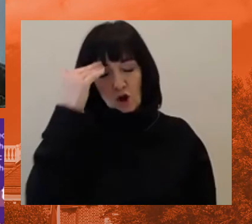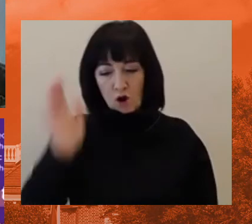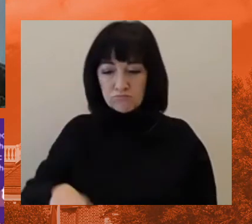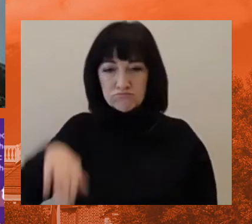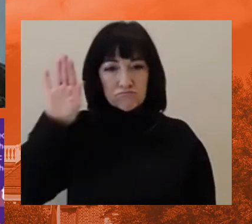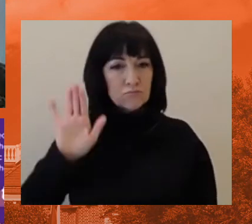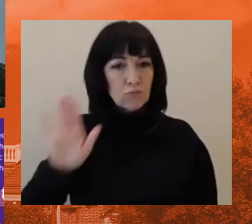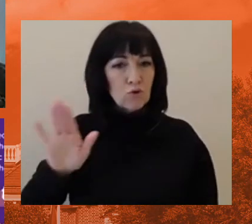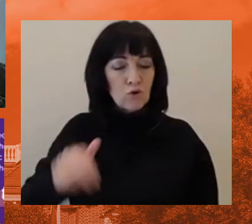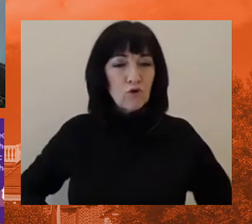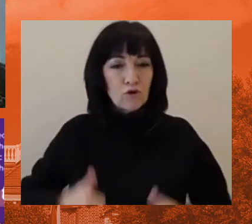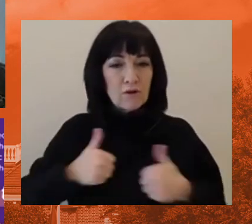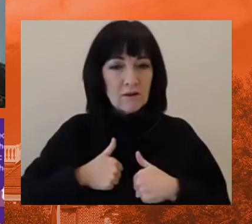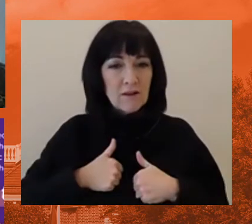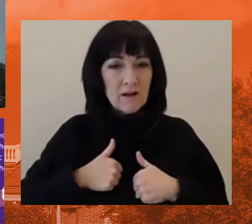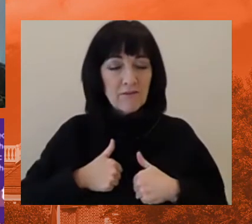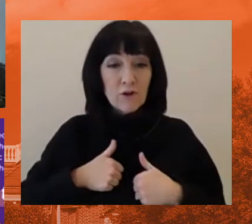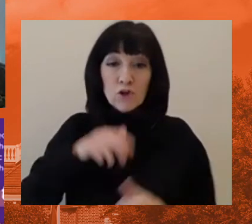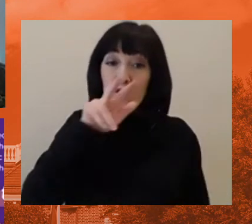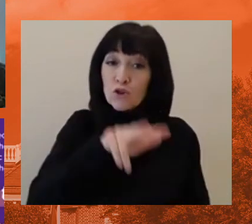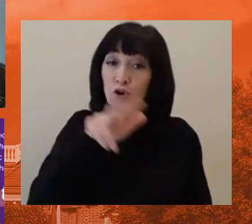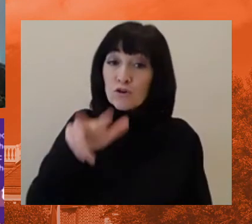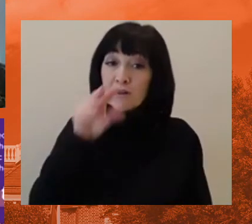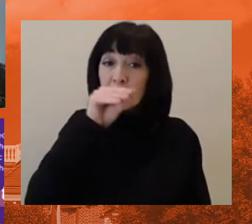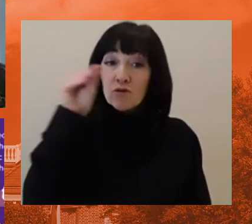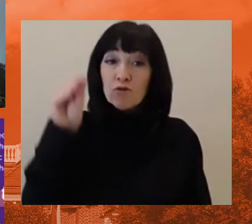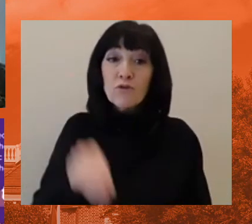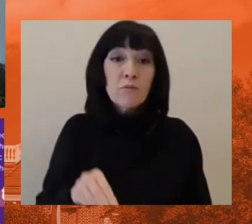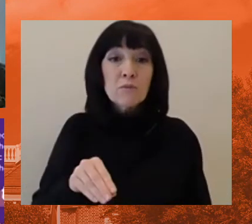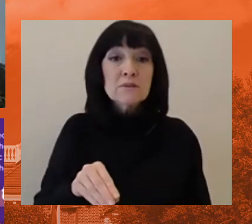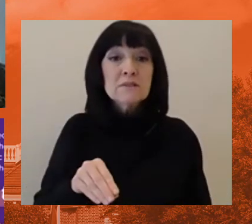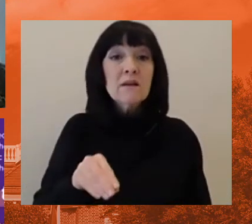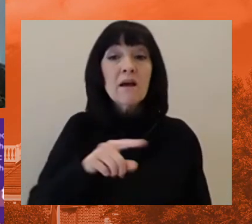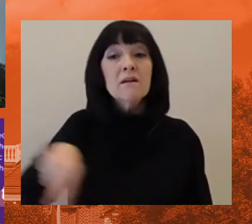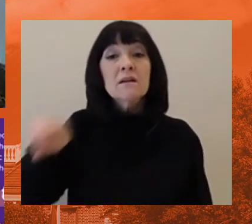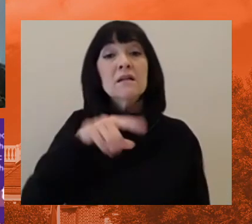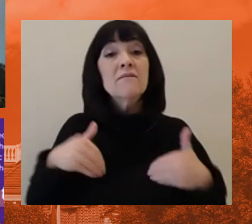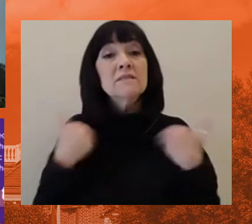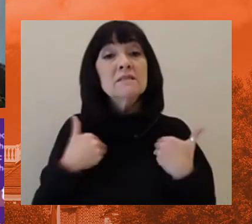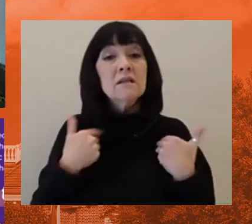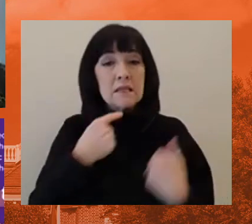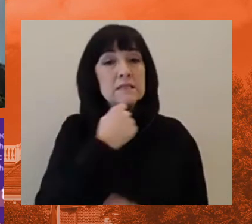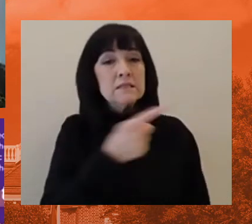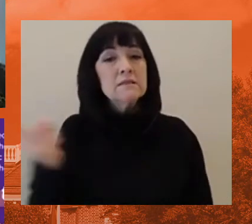only 33% of teens ever tell anyone about the abuse,